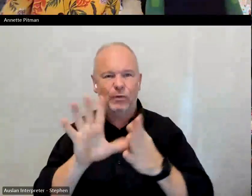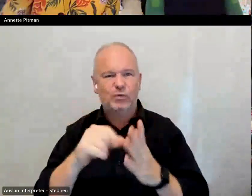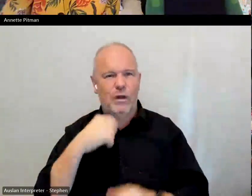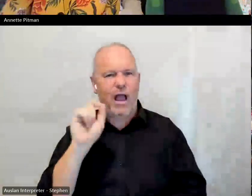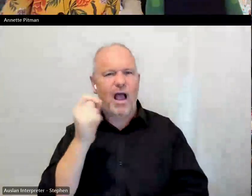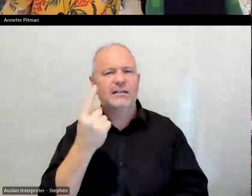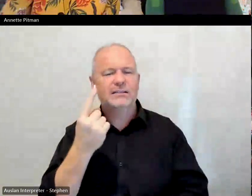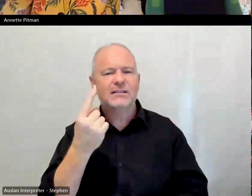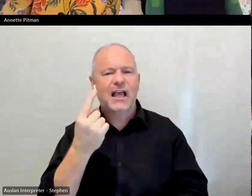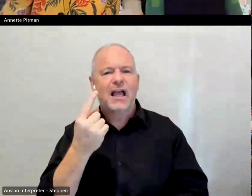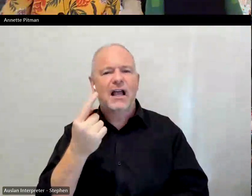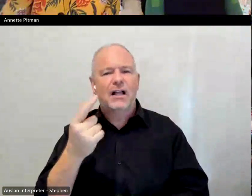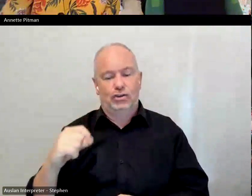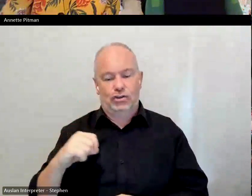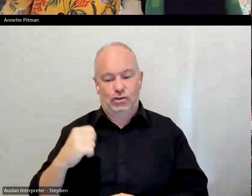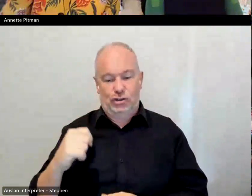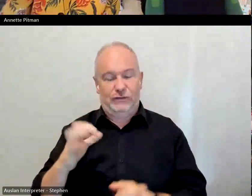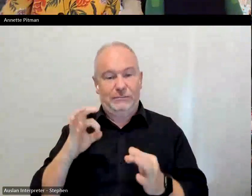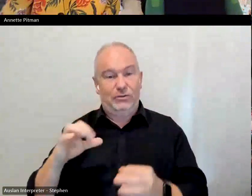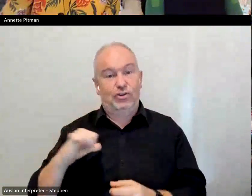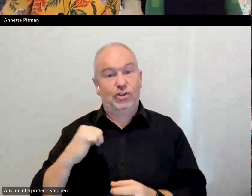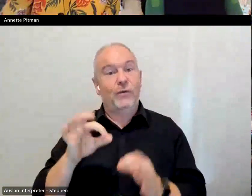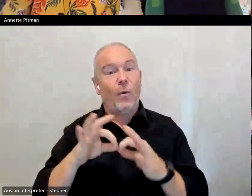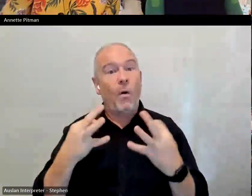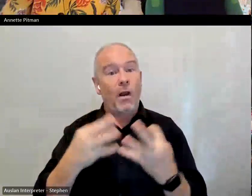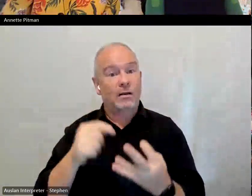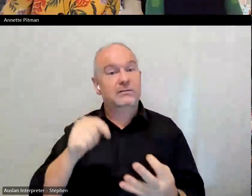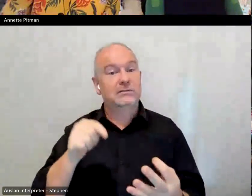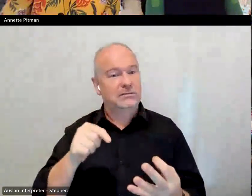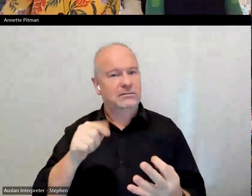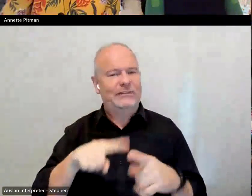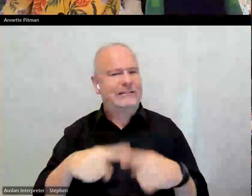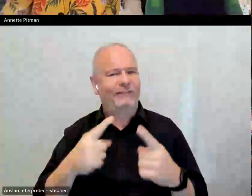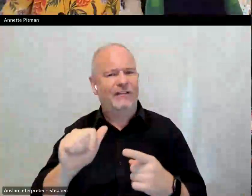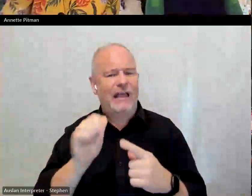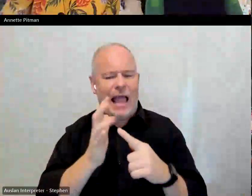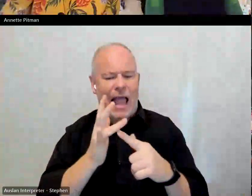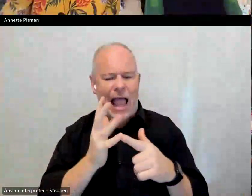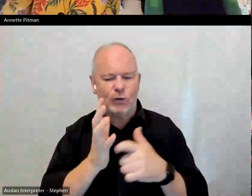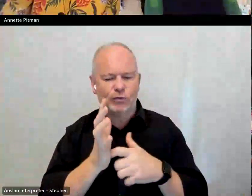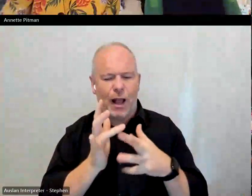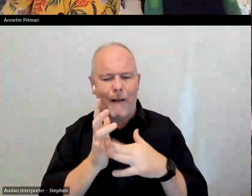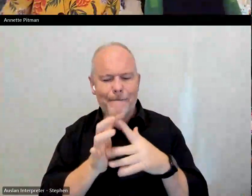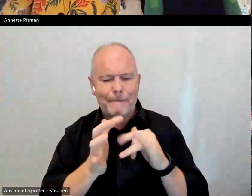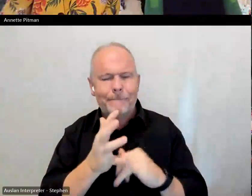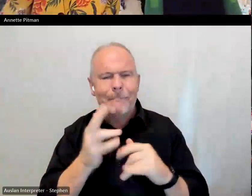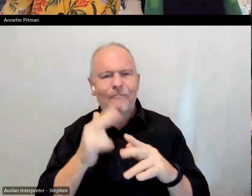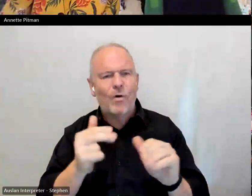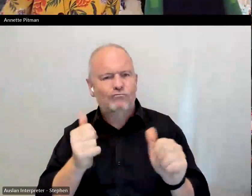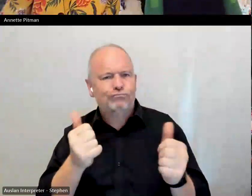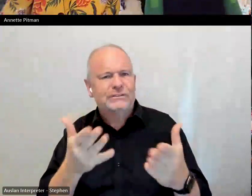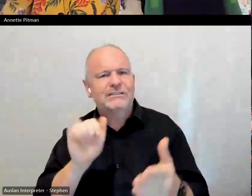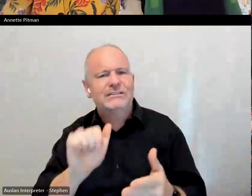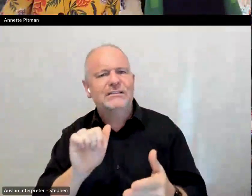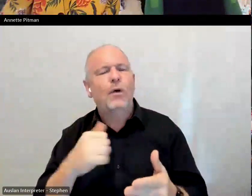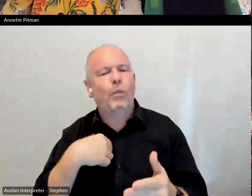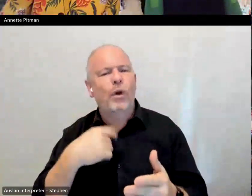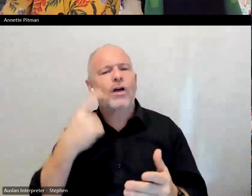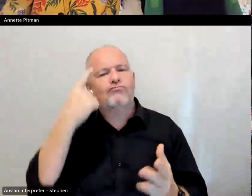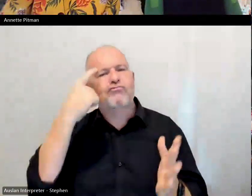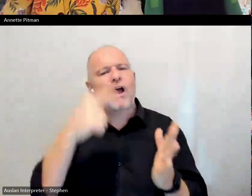that particularly service organisations, have different outcomes to presenting organisations, and we will recognise